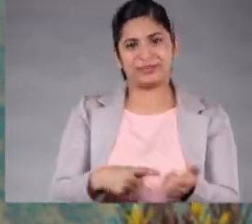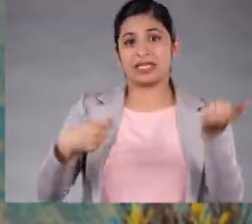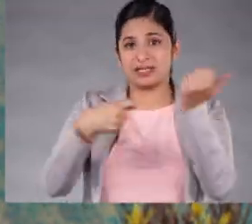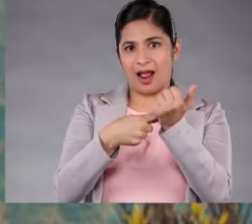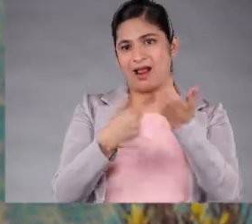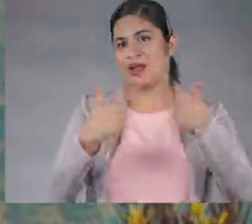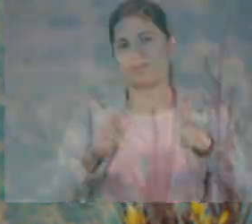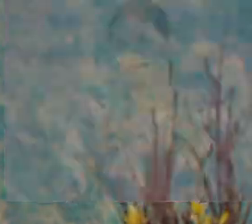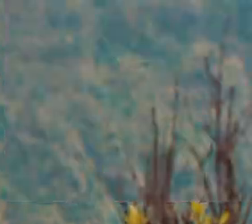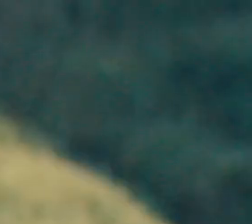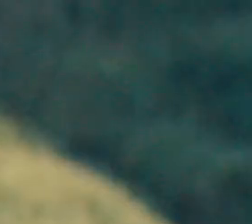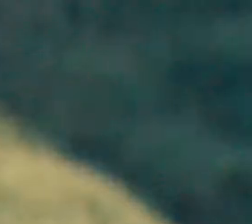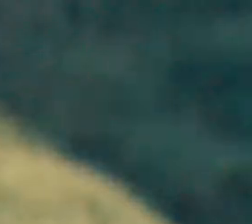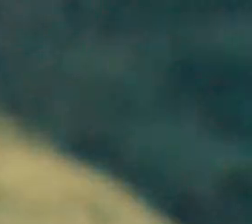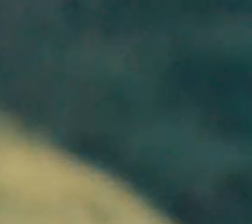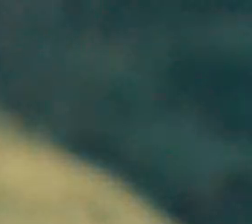electronic devices is not allowed.